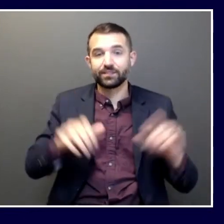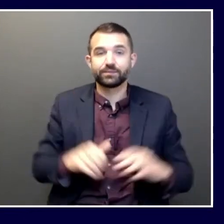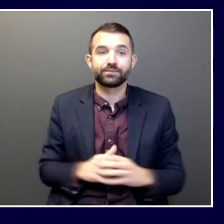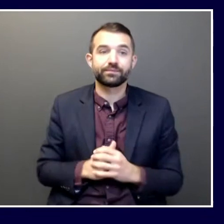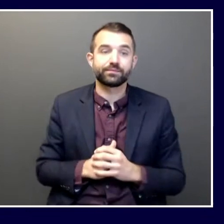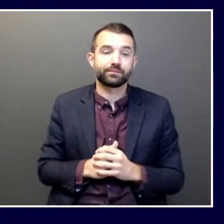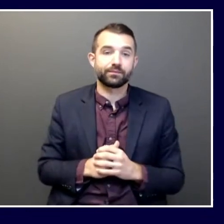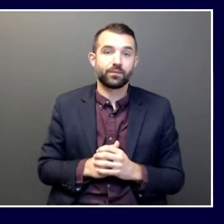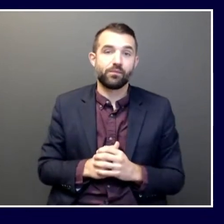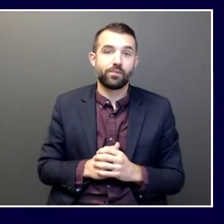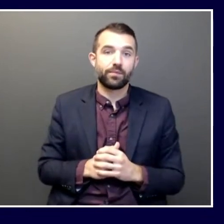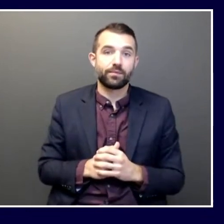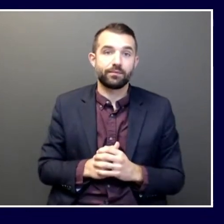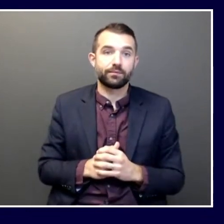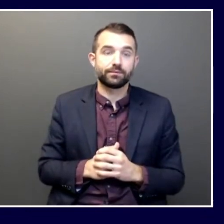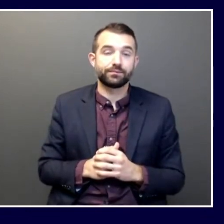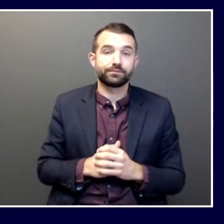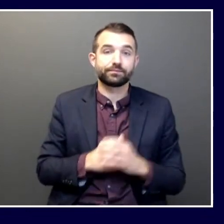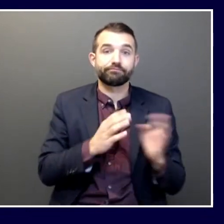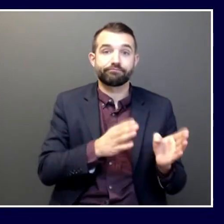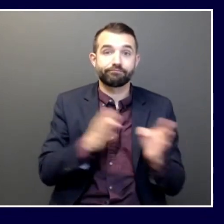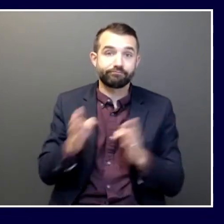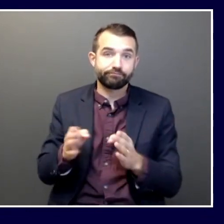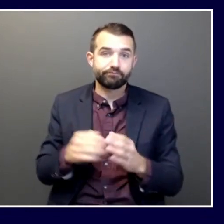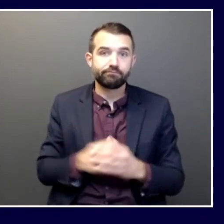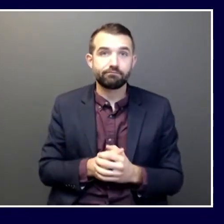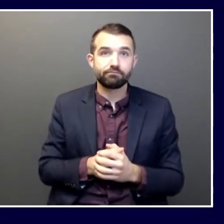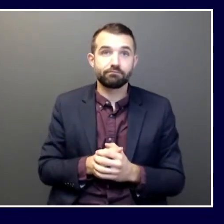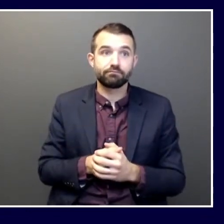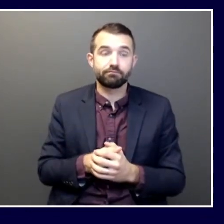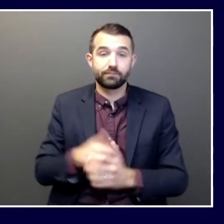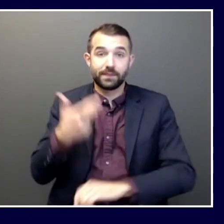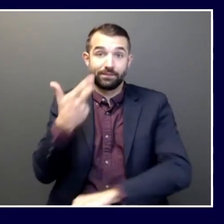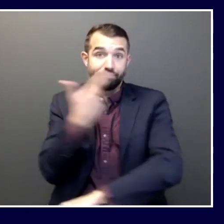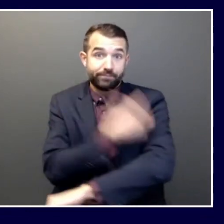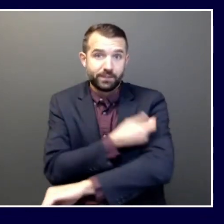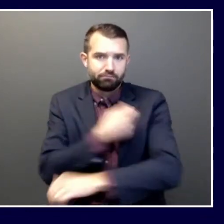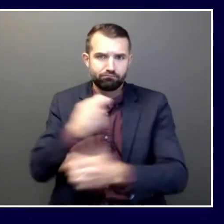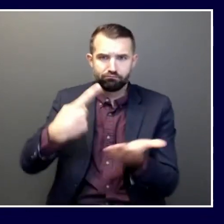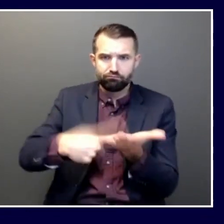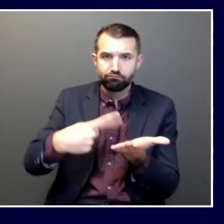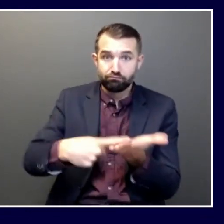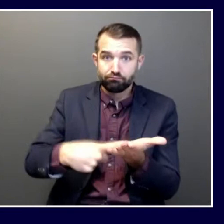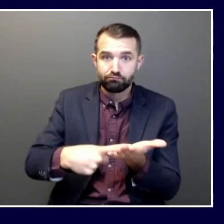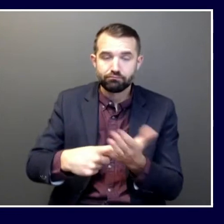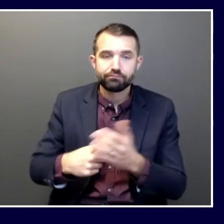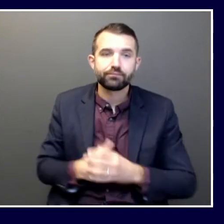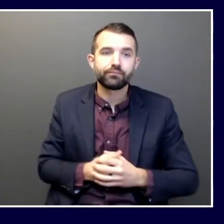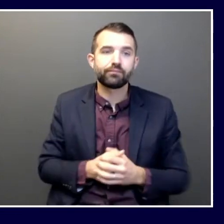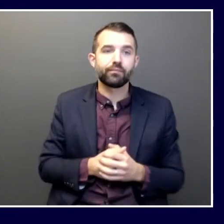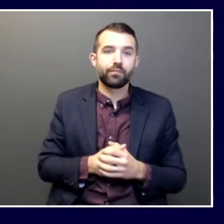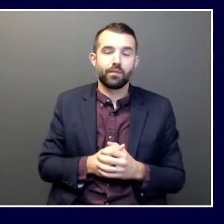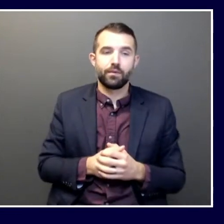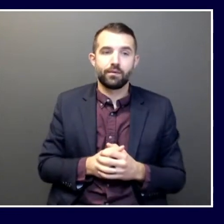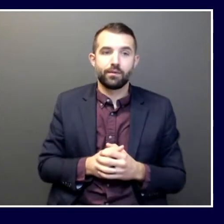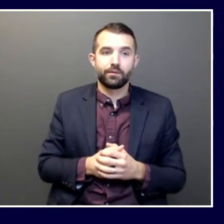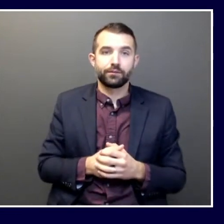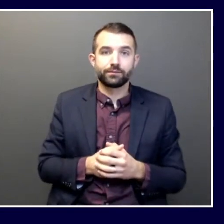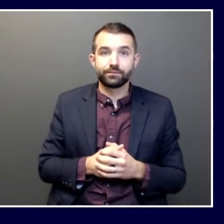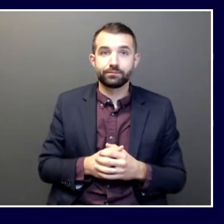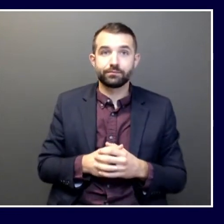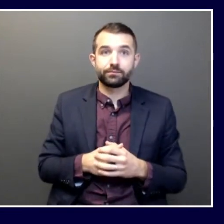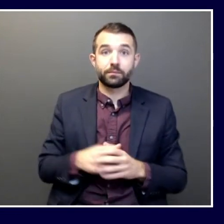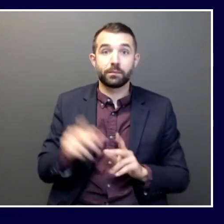Let's turn next to vaccines and vaccinations. Let's start with the population level numbers. As of this